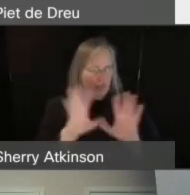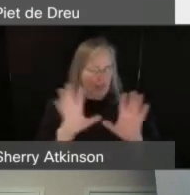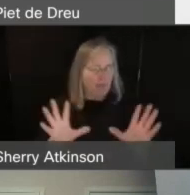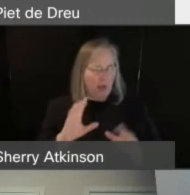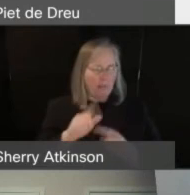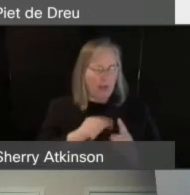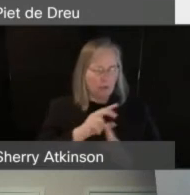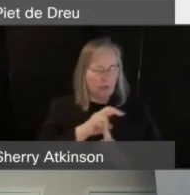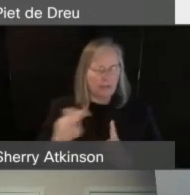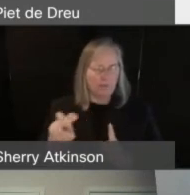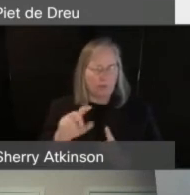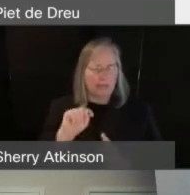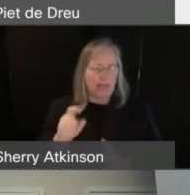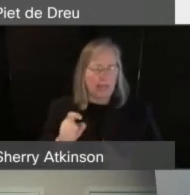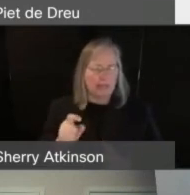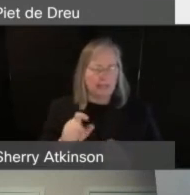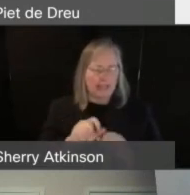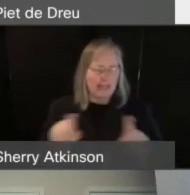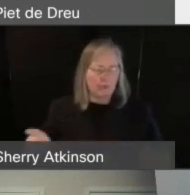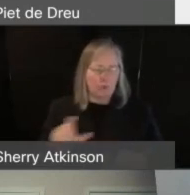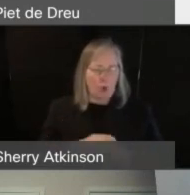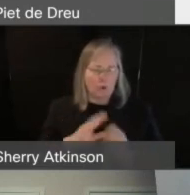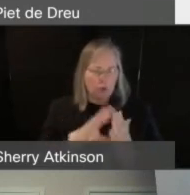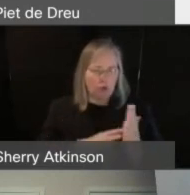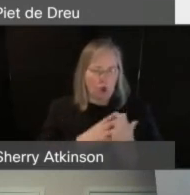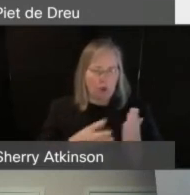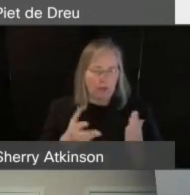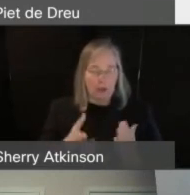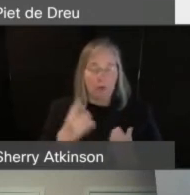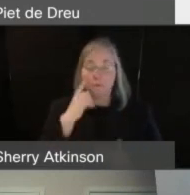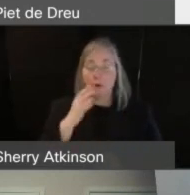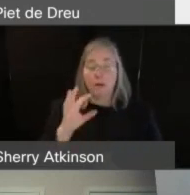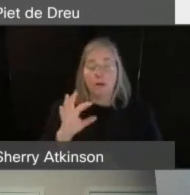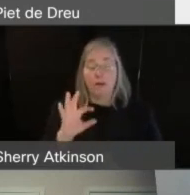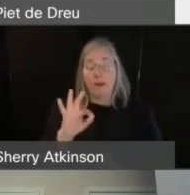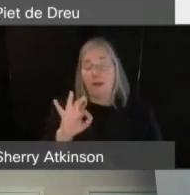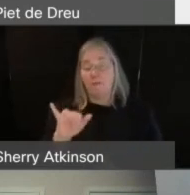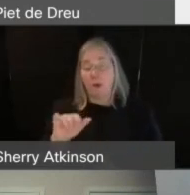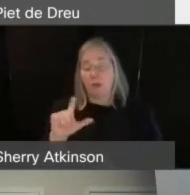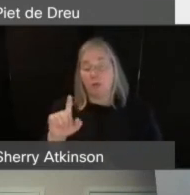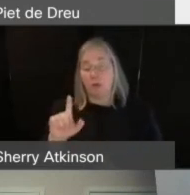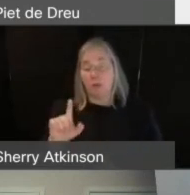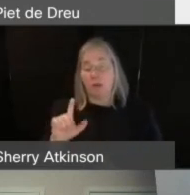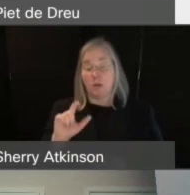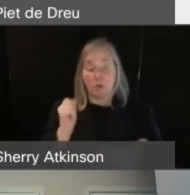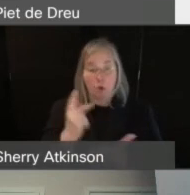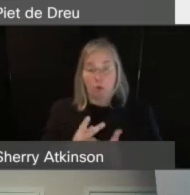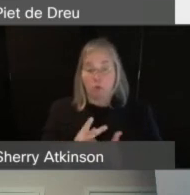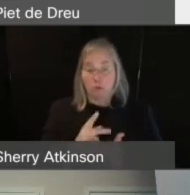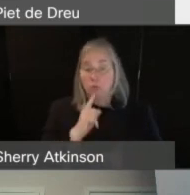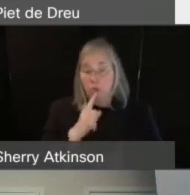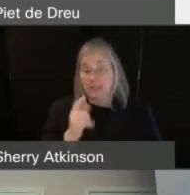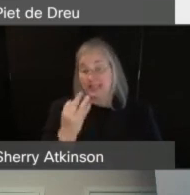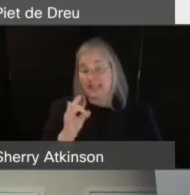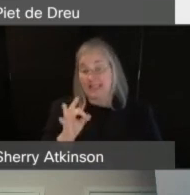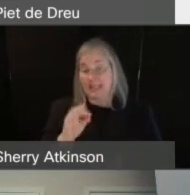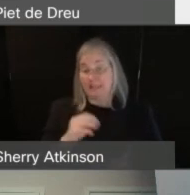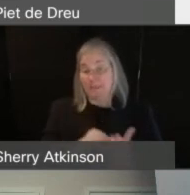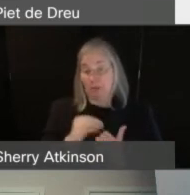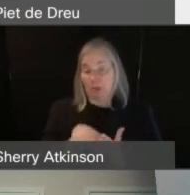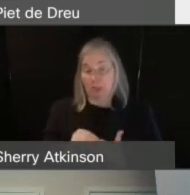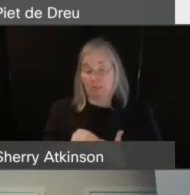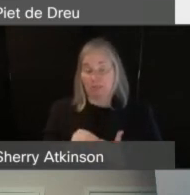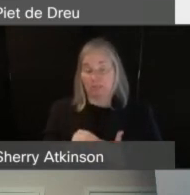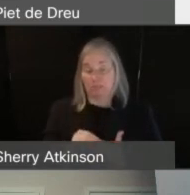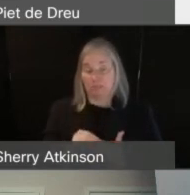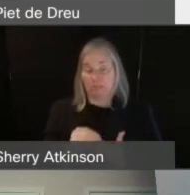that's on the chart there. So for fiscal year 21, the authorization was 19 million, and I'm